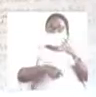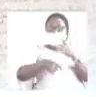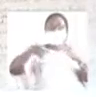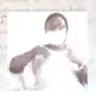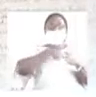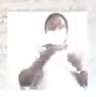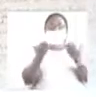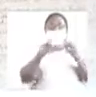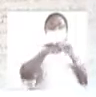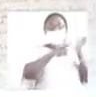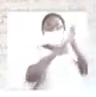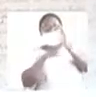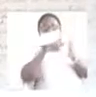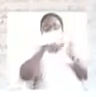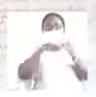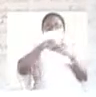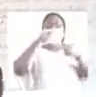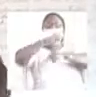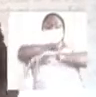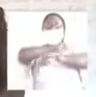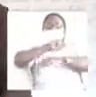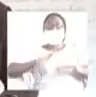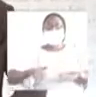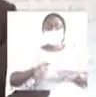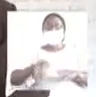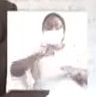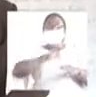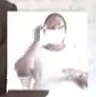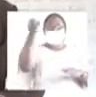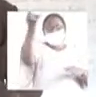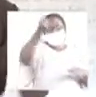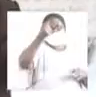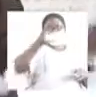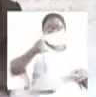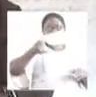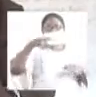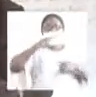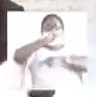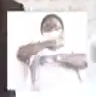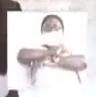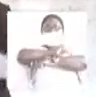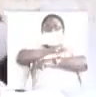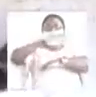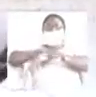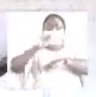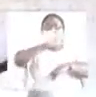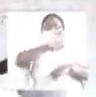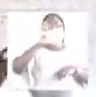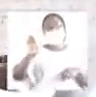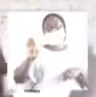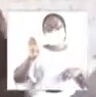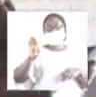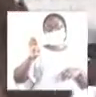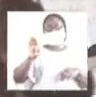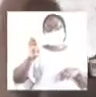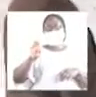We are going to demonstrate this in a table. I'm going to draw the table on